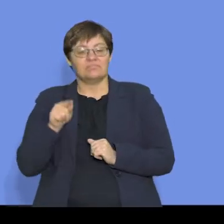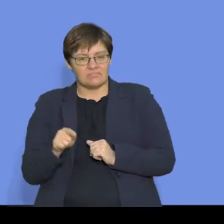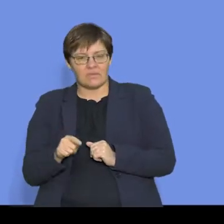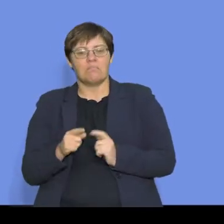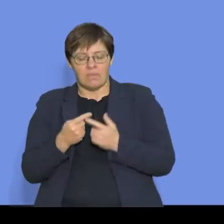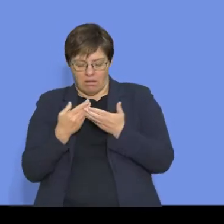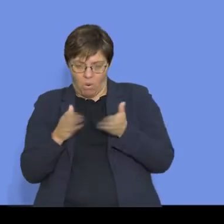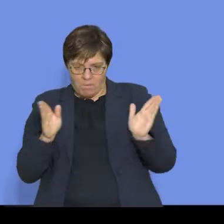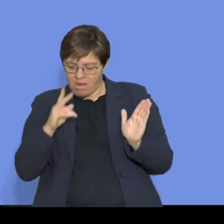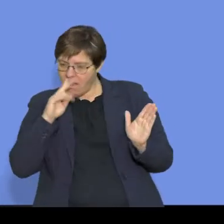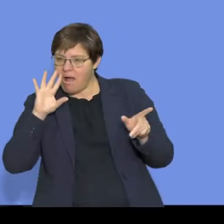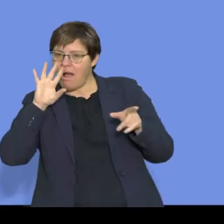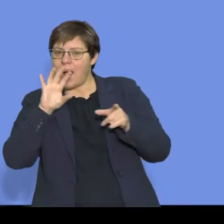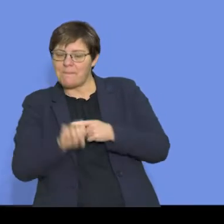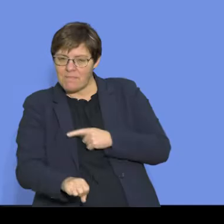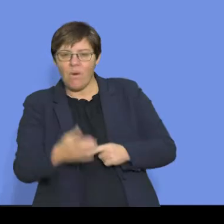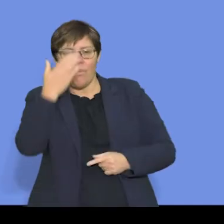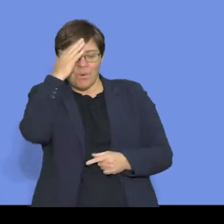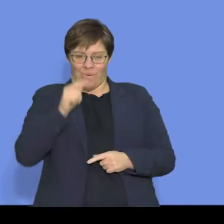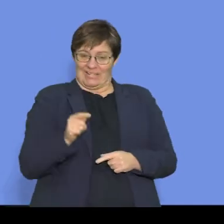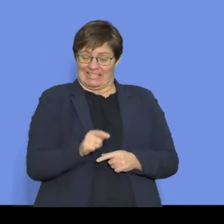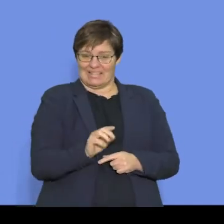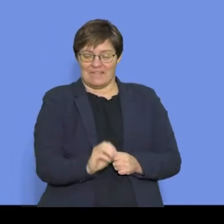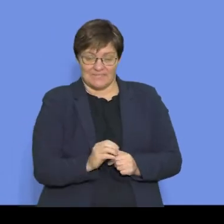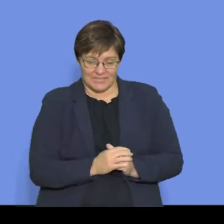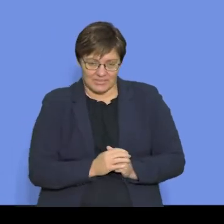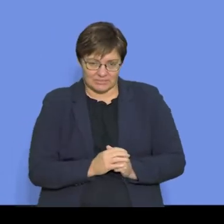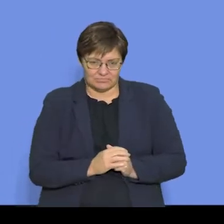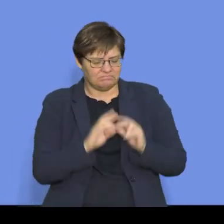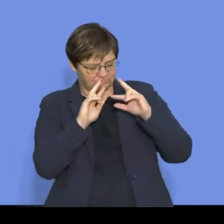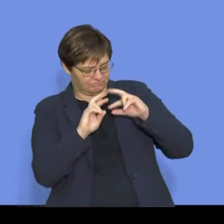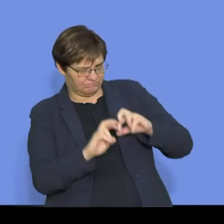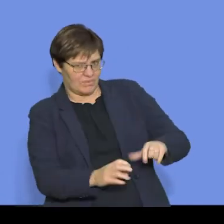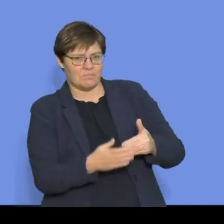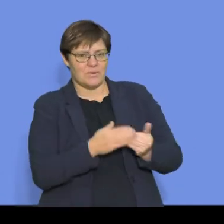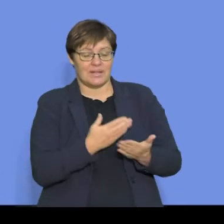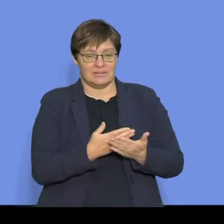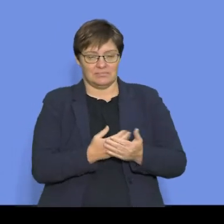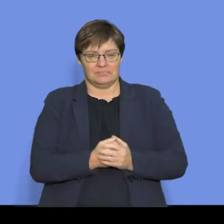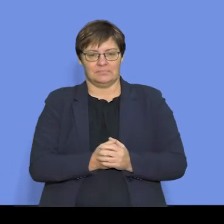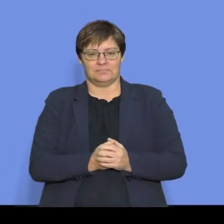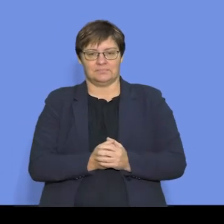fossil needs to be exposed so that we can know about it and investigate it.